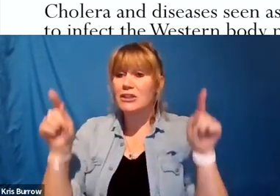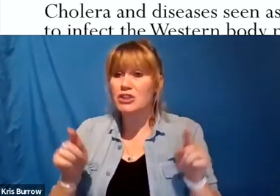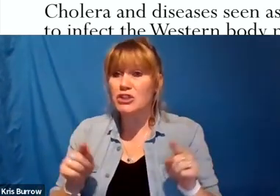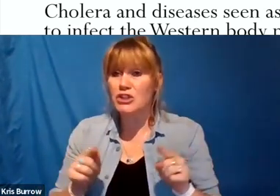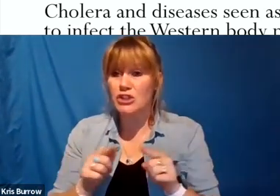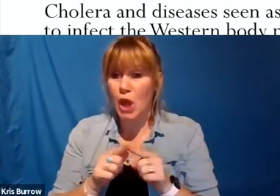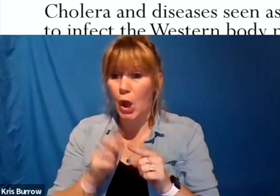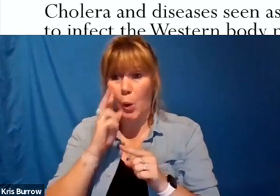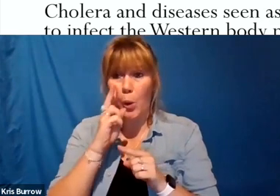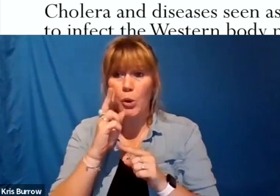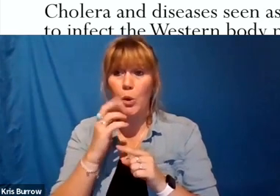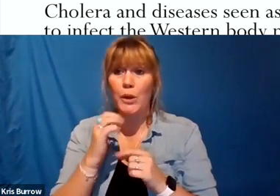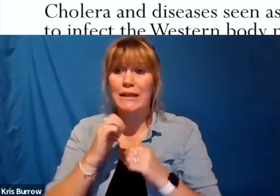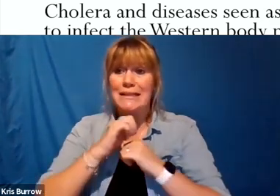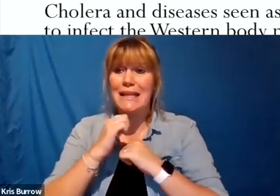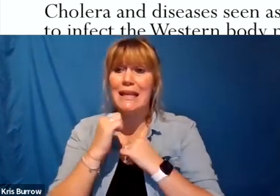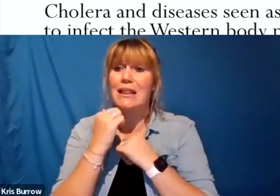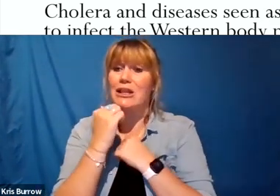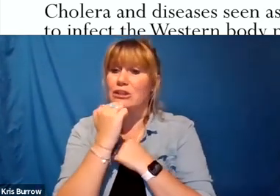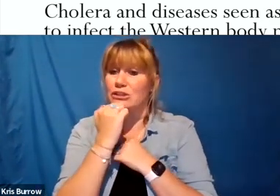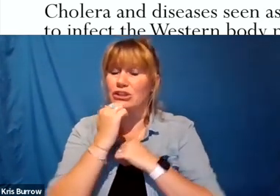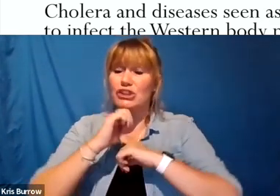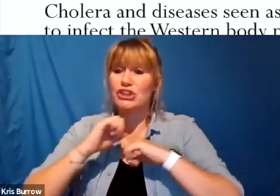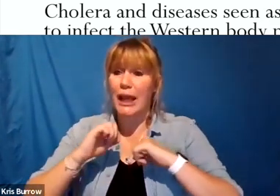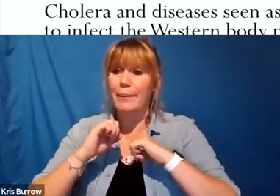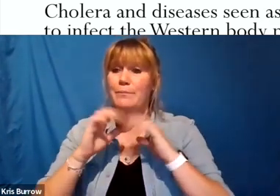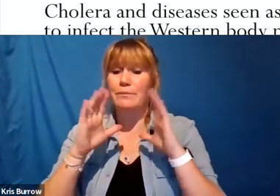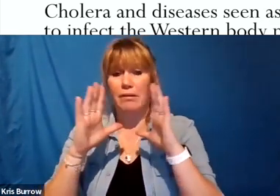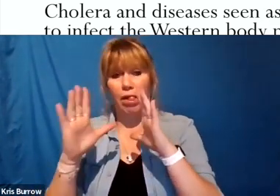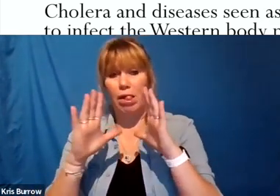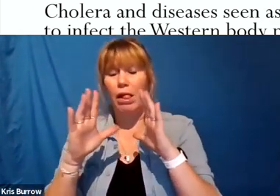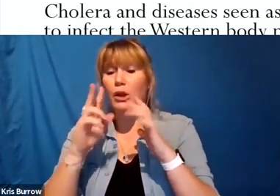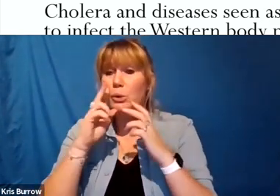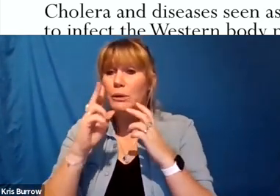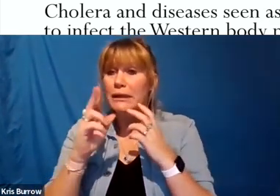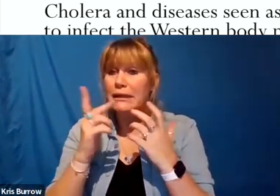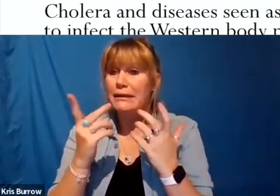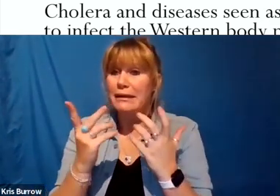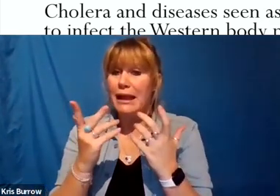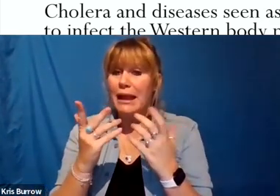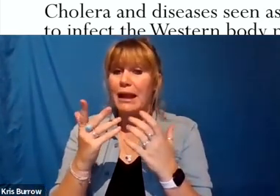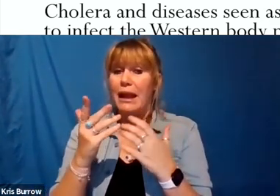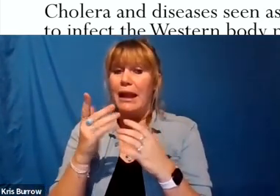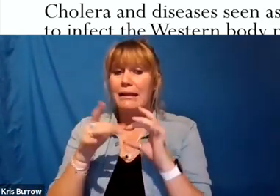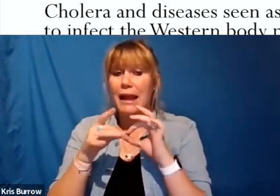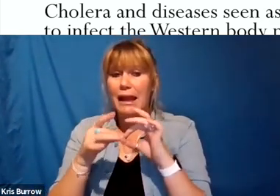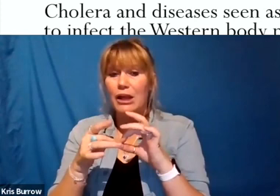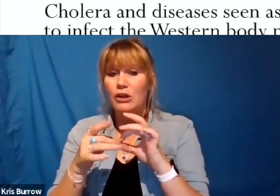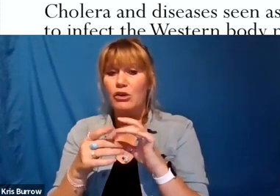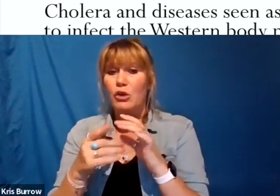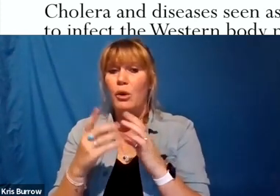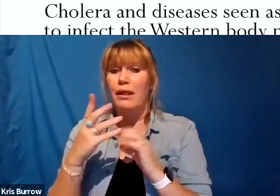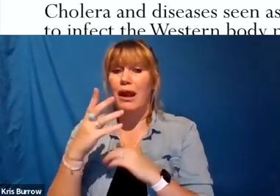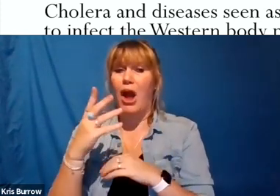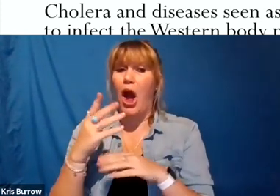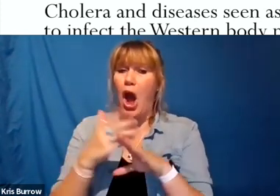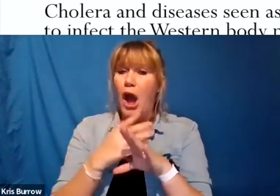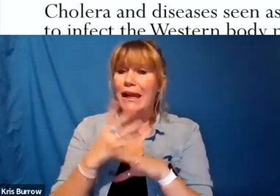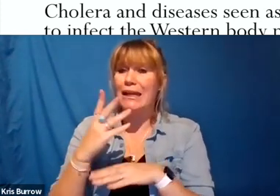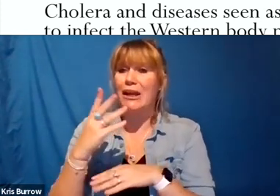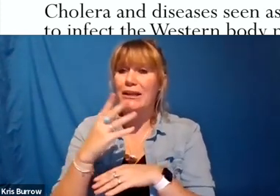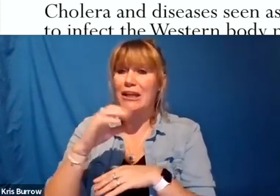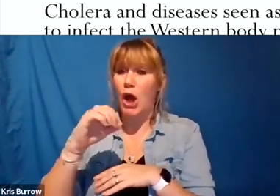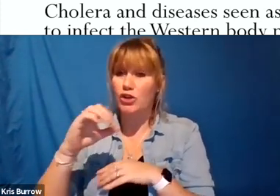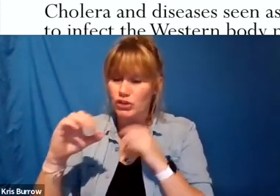a cholera-infected water sample in the early 1900s. And the flow of people in an increasingly liberalized